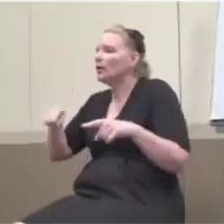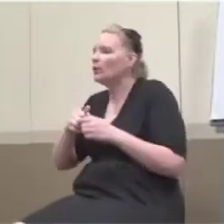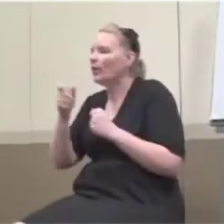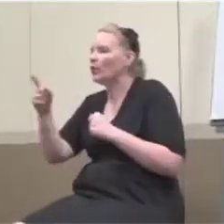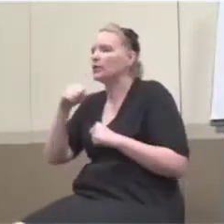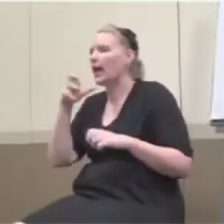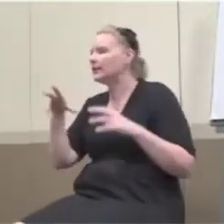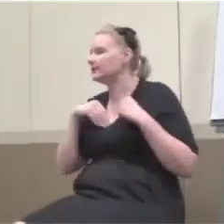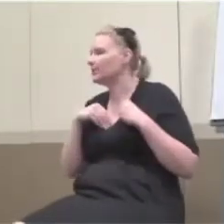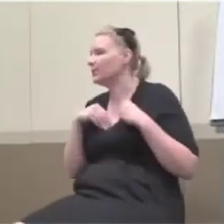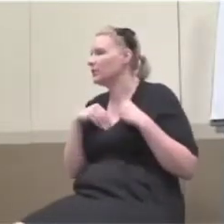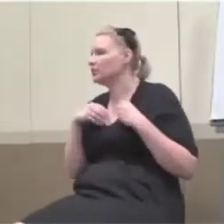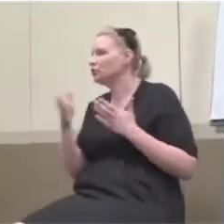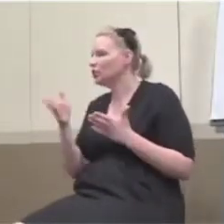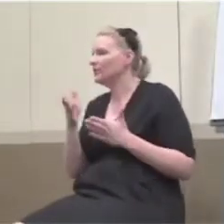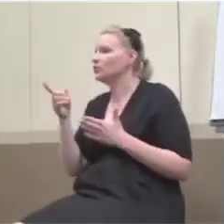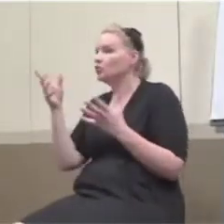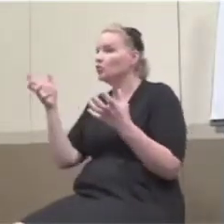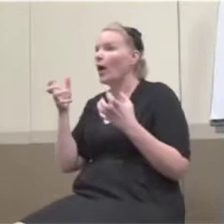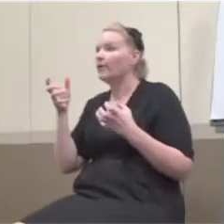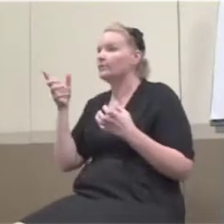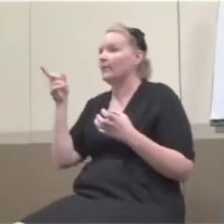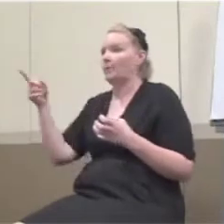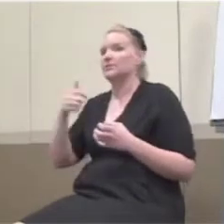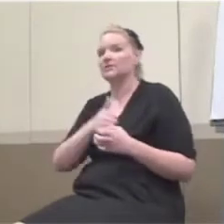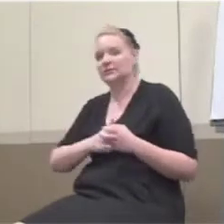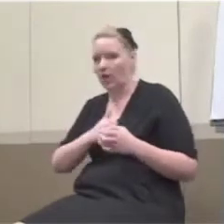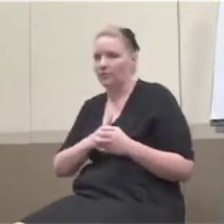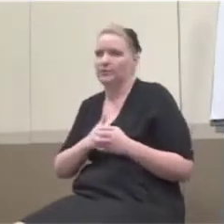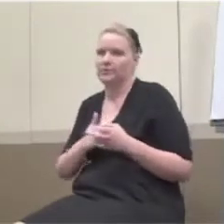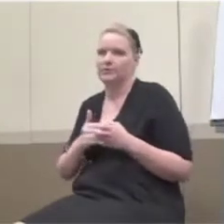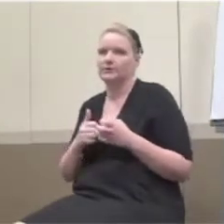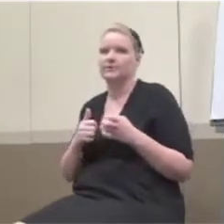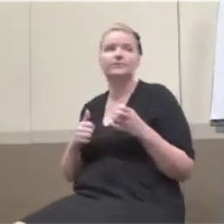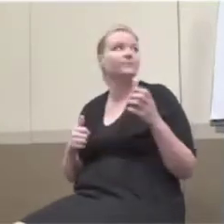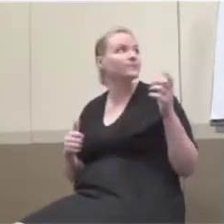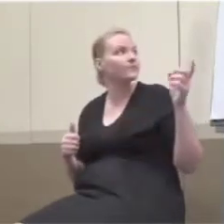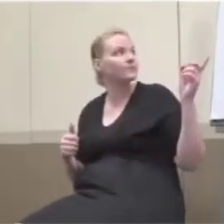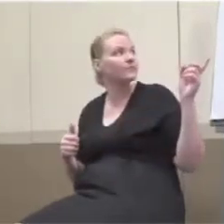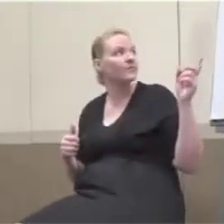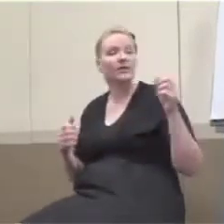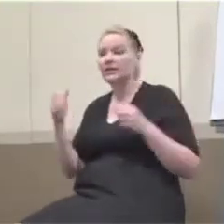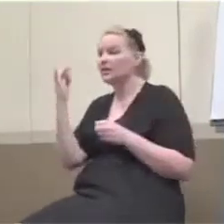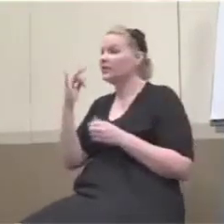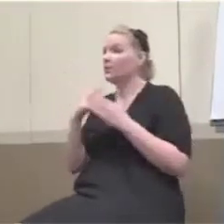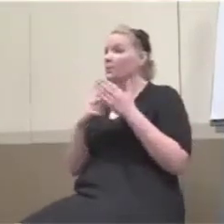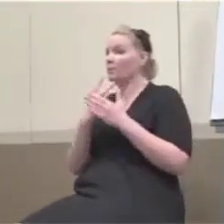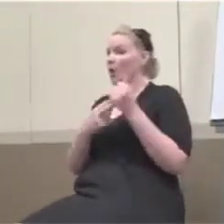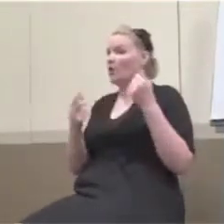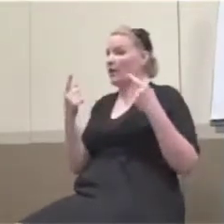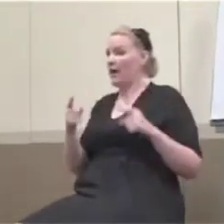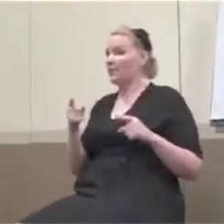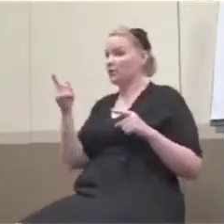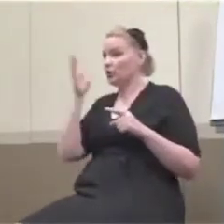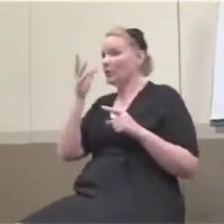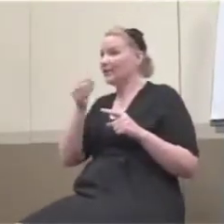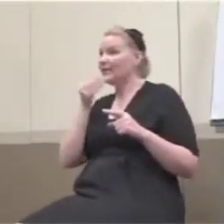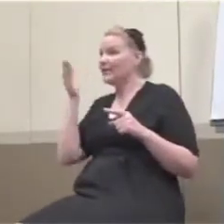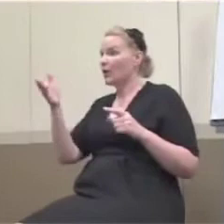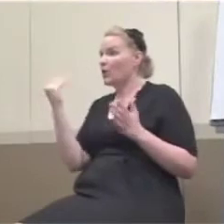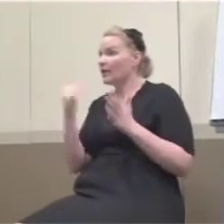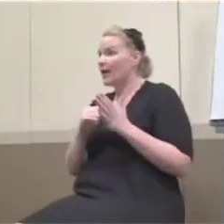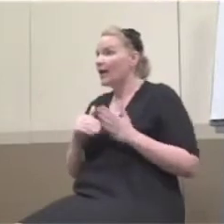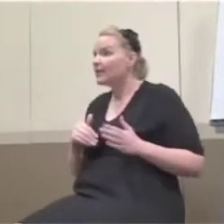right? And you want them to apologize for it. If you get both of those things, will you try that restaurant again?